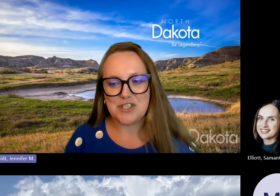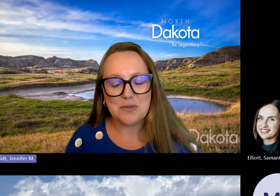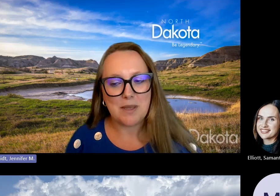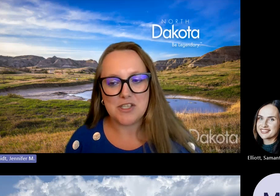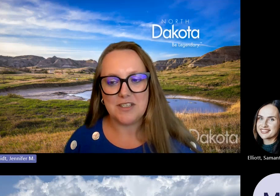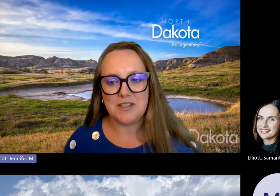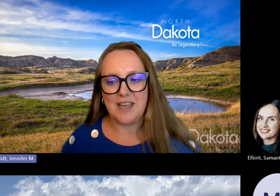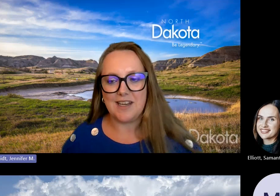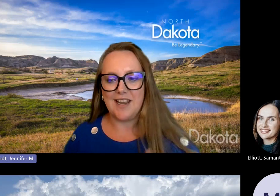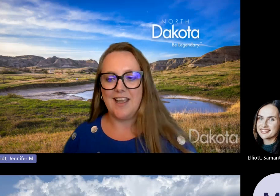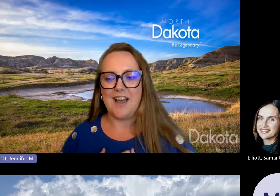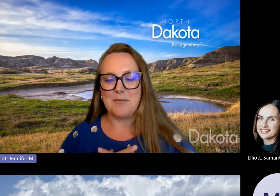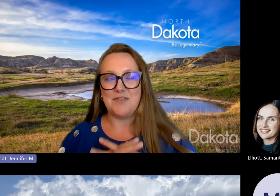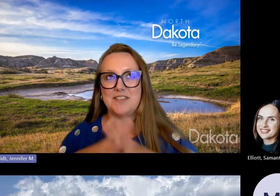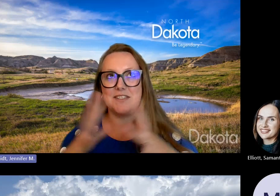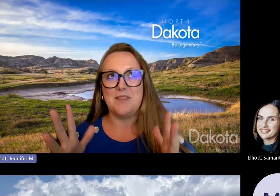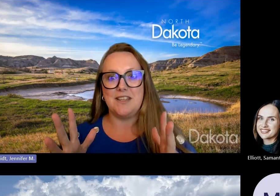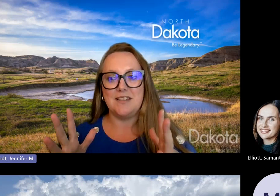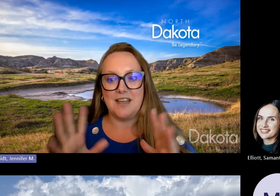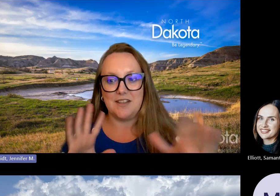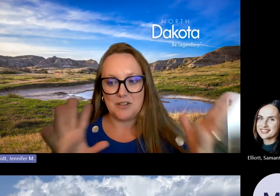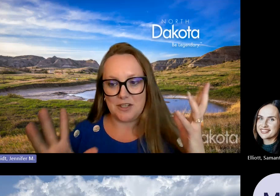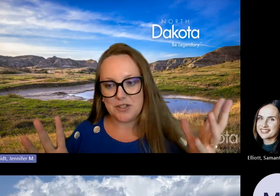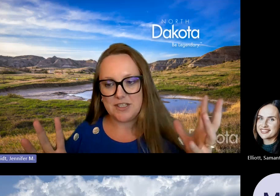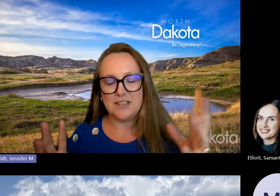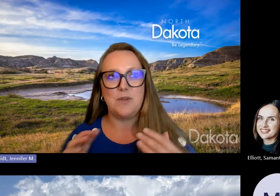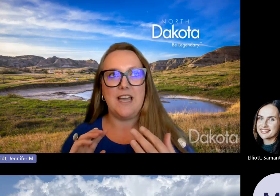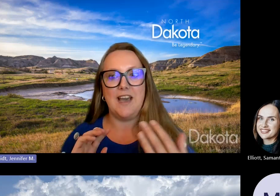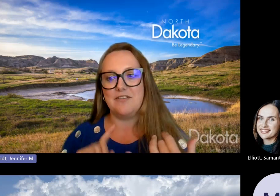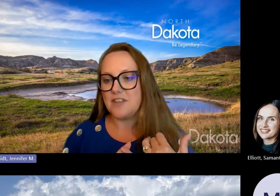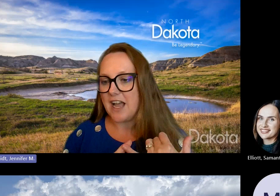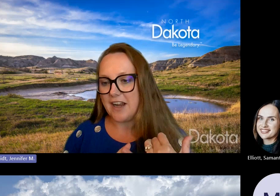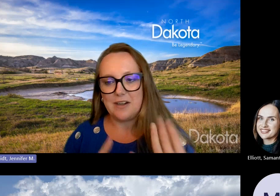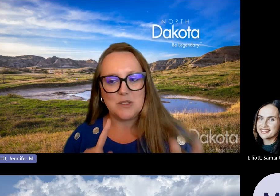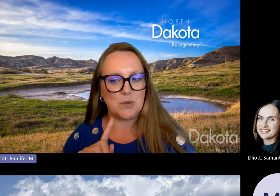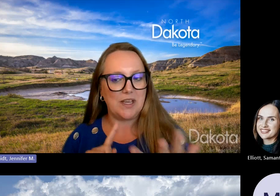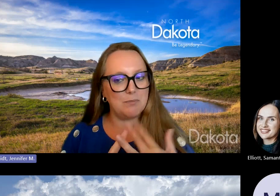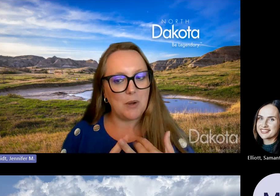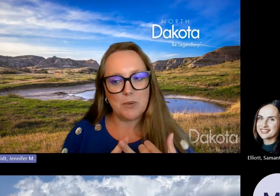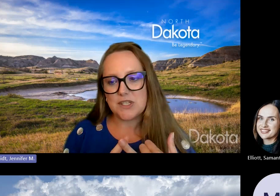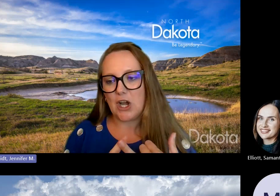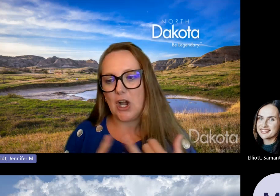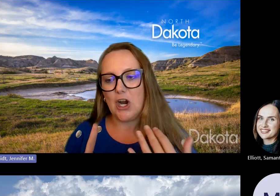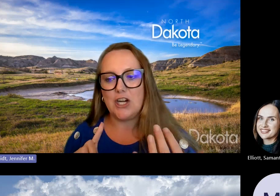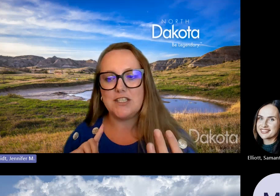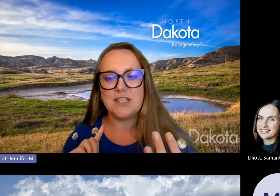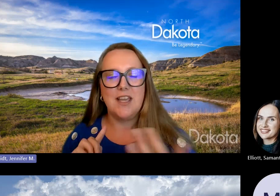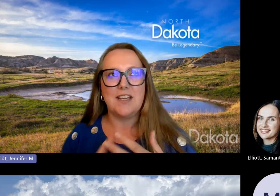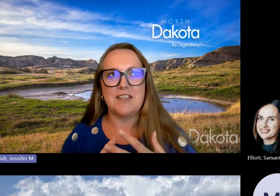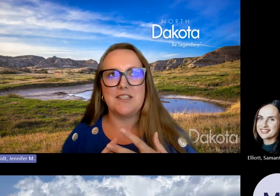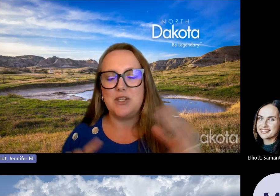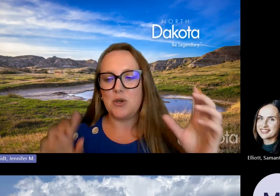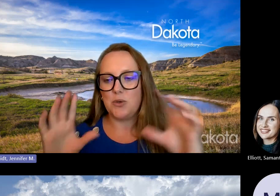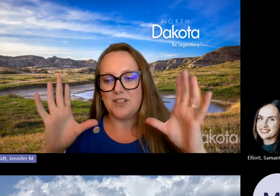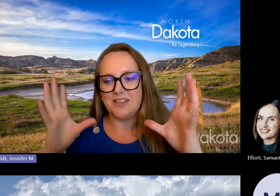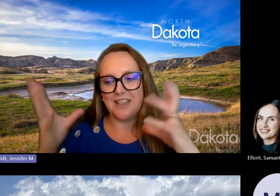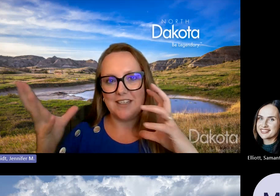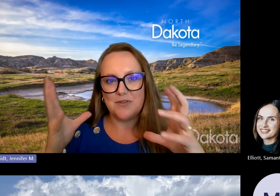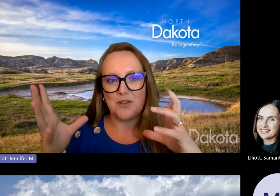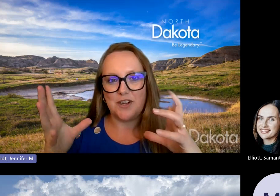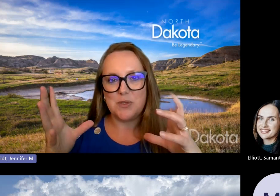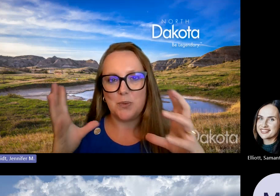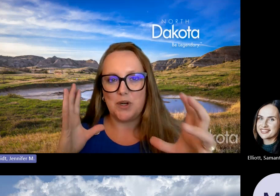I should mention that if it's something that you're interested, we have flyers, we have postcards, because I know